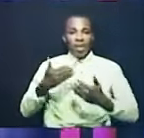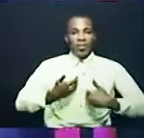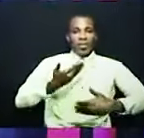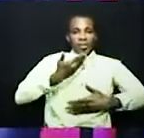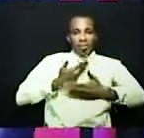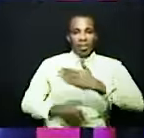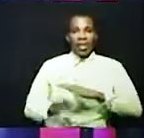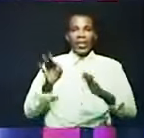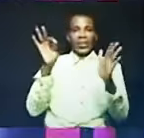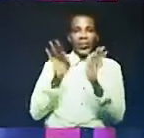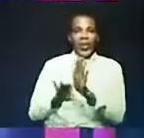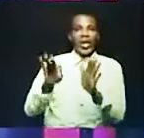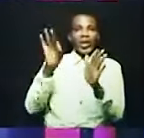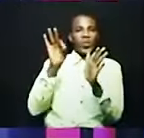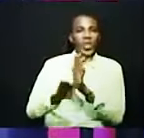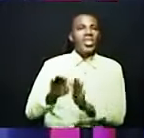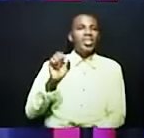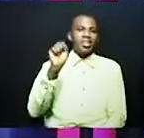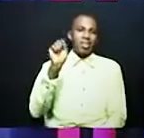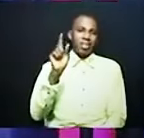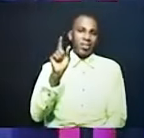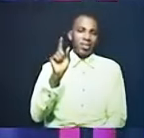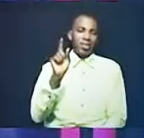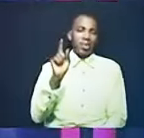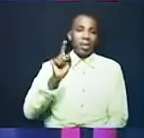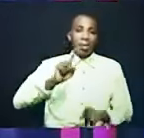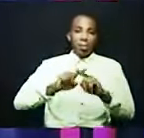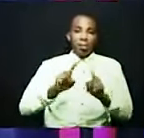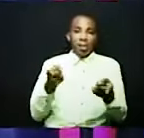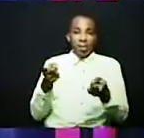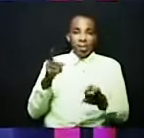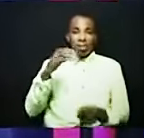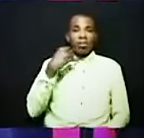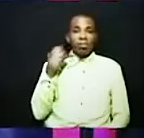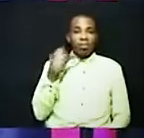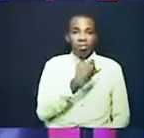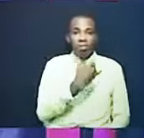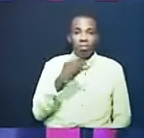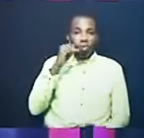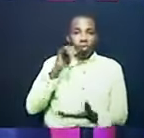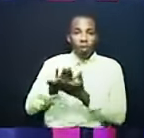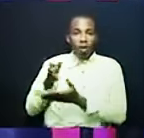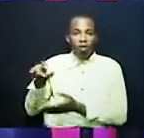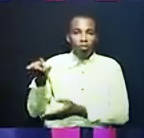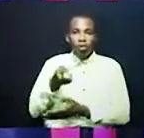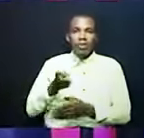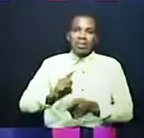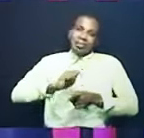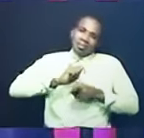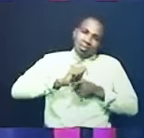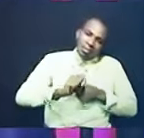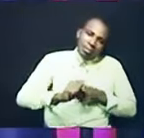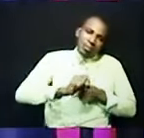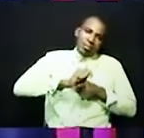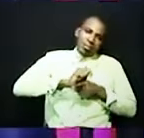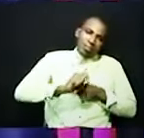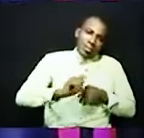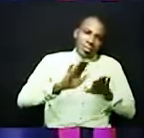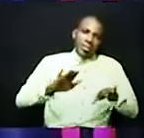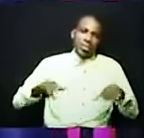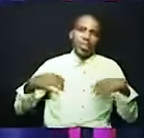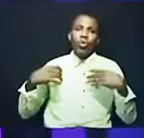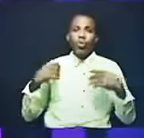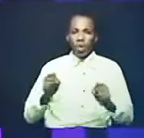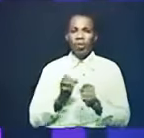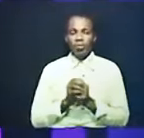they bequeathed godly legacy to the children. Na what they normal pa and as a winya dear strong con if you're ready